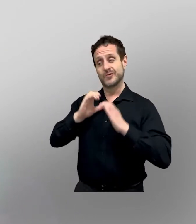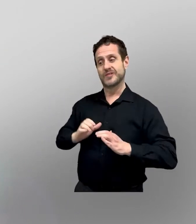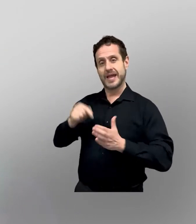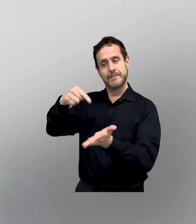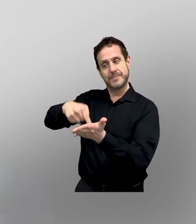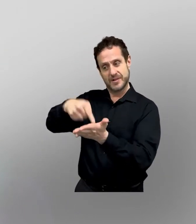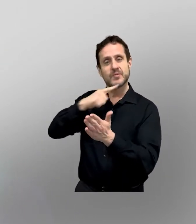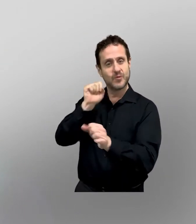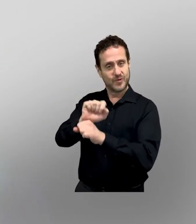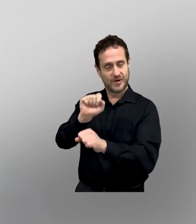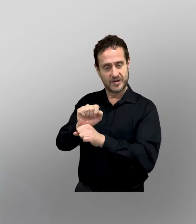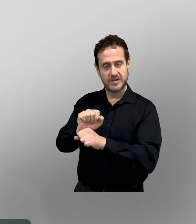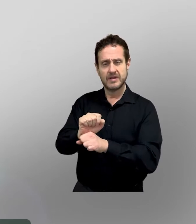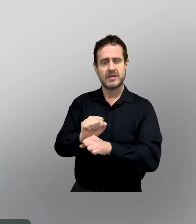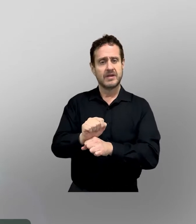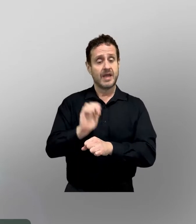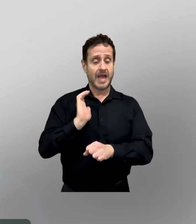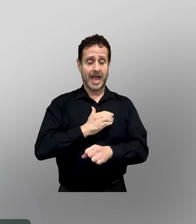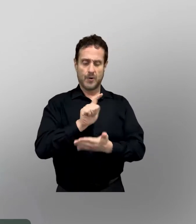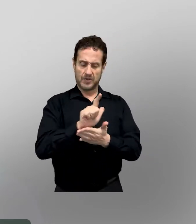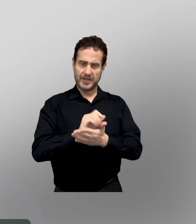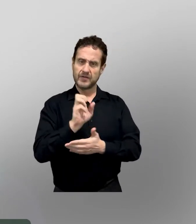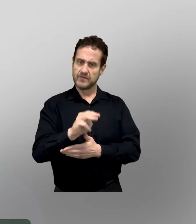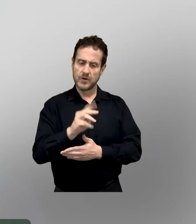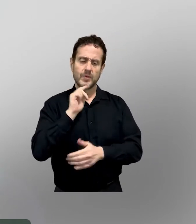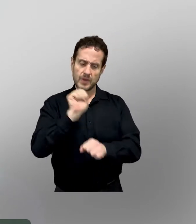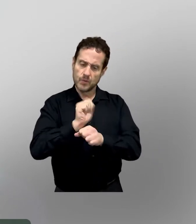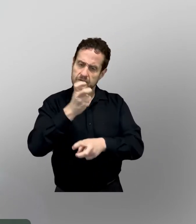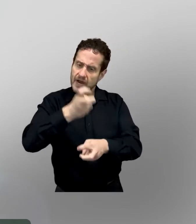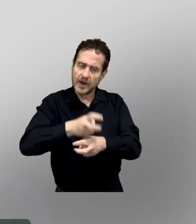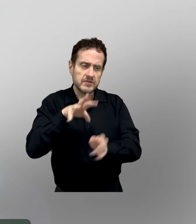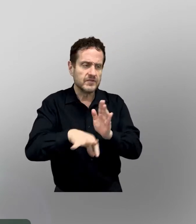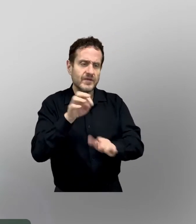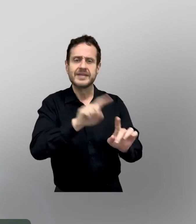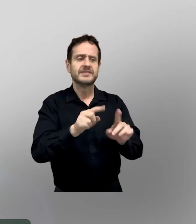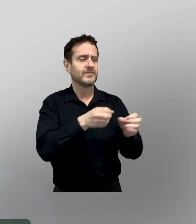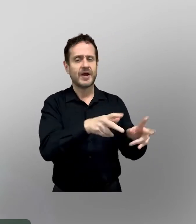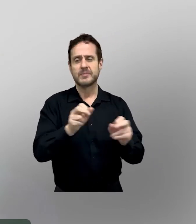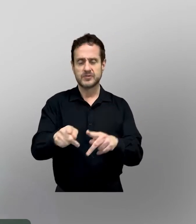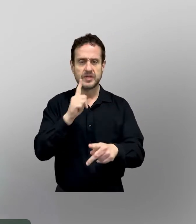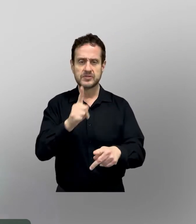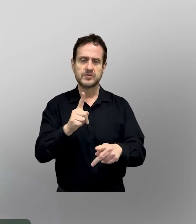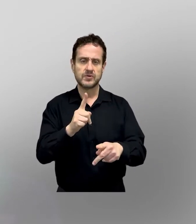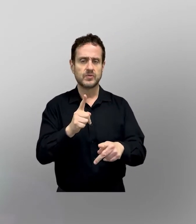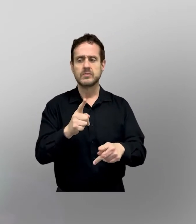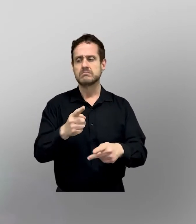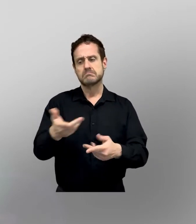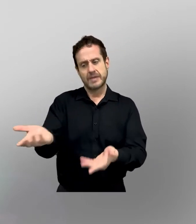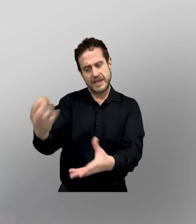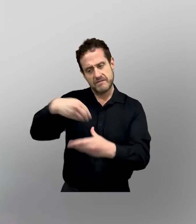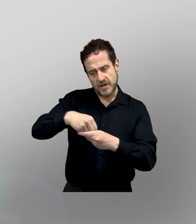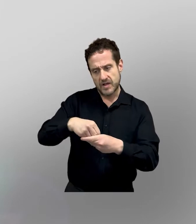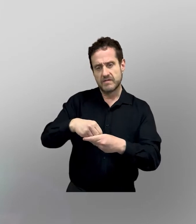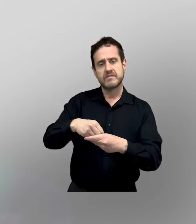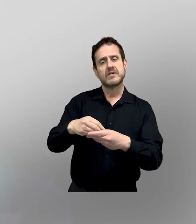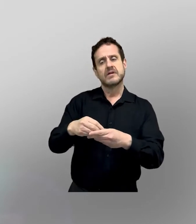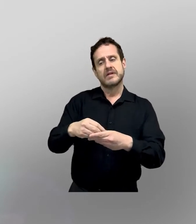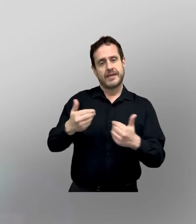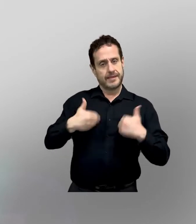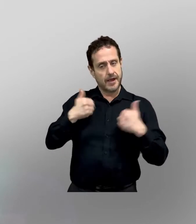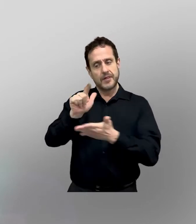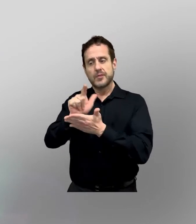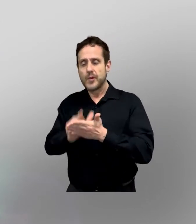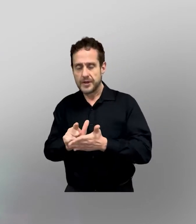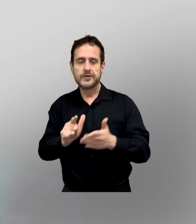as client billable work. And the firm really works hard to find opportunities to engage